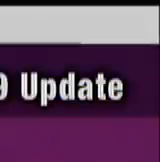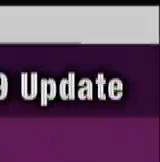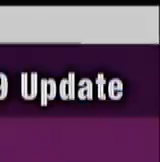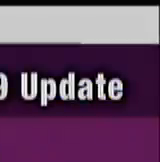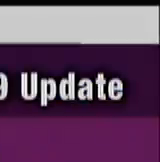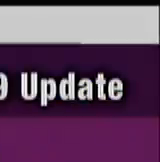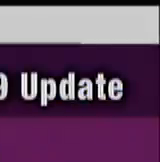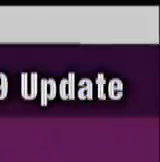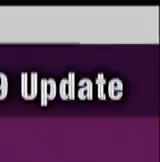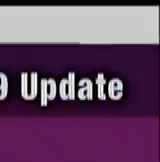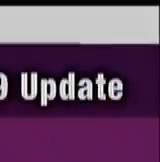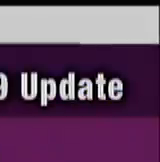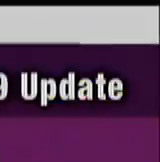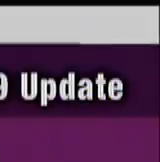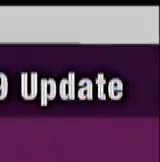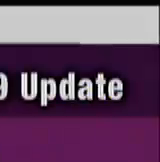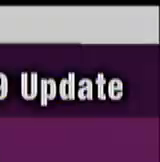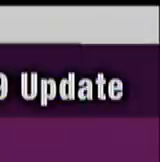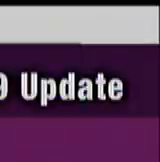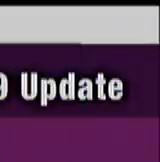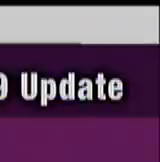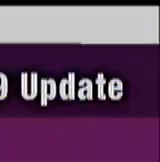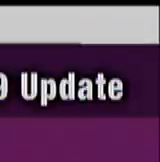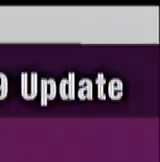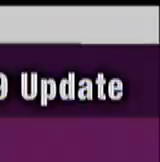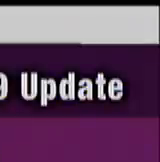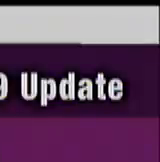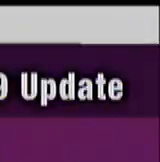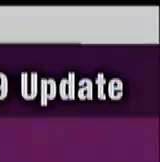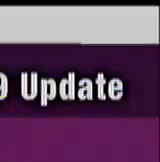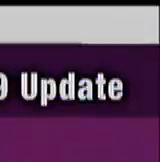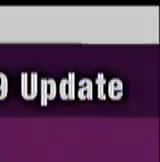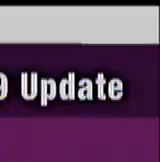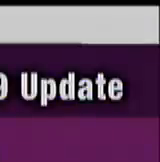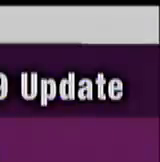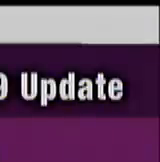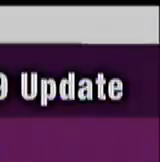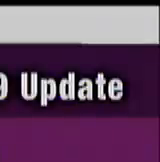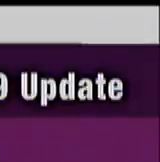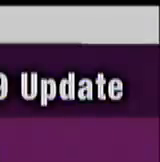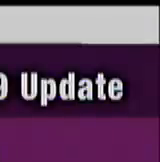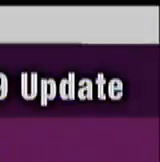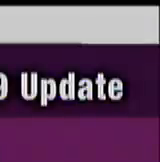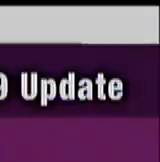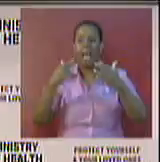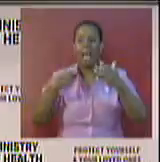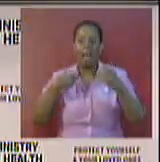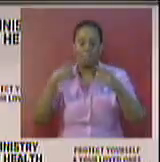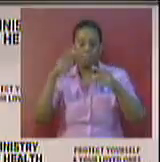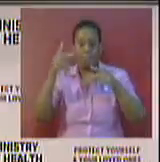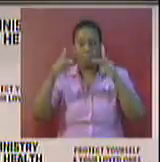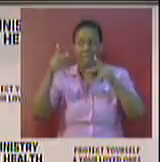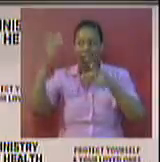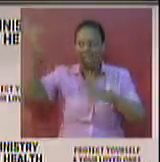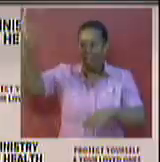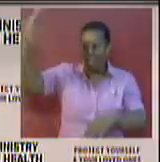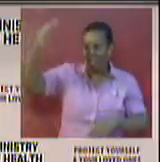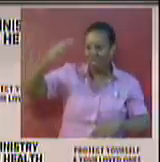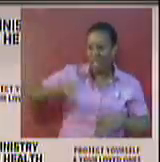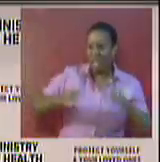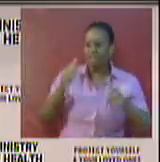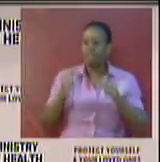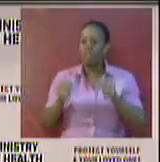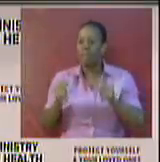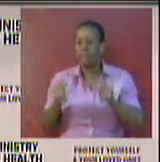interested in the Johnson & Johnson vaccine that is being talked about internationally? Right. So the